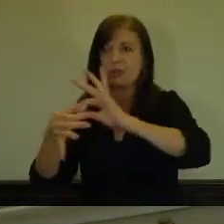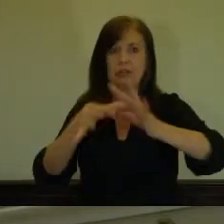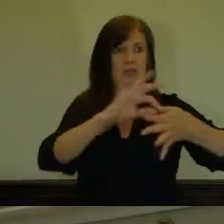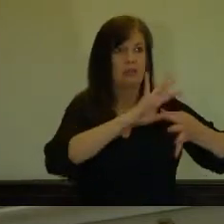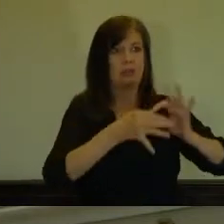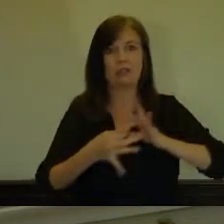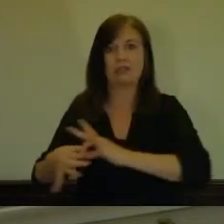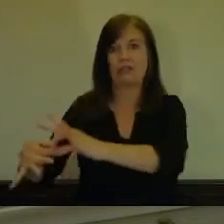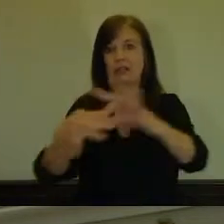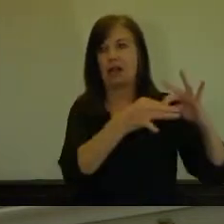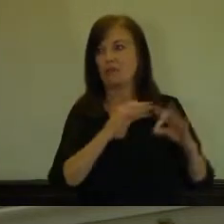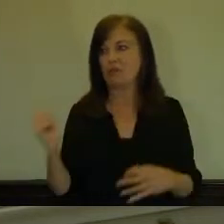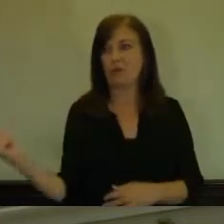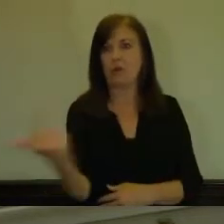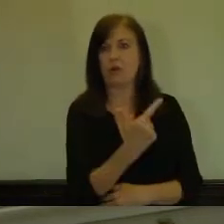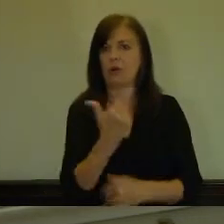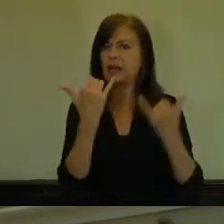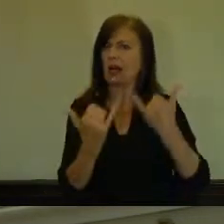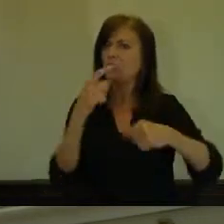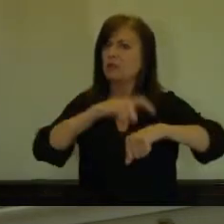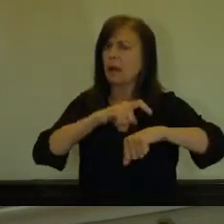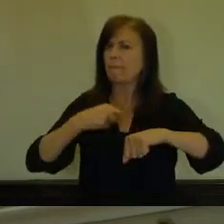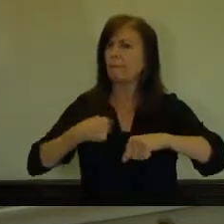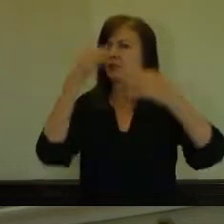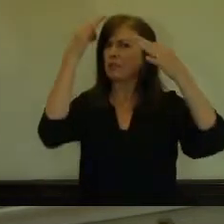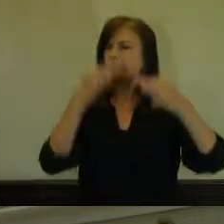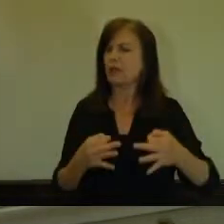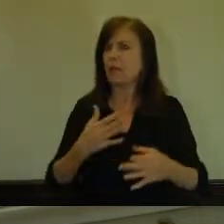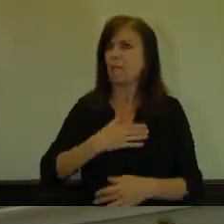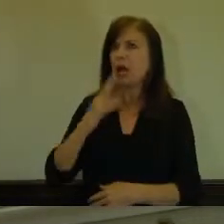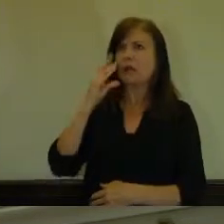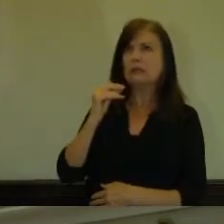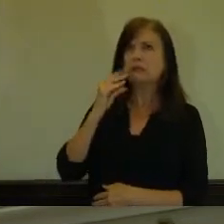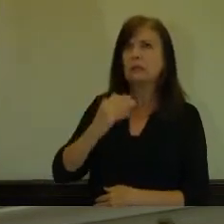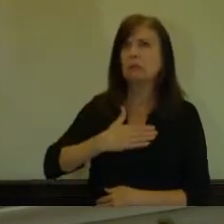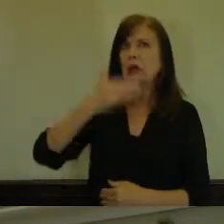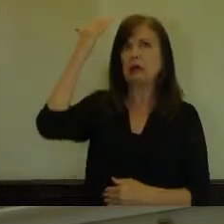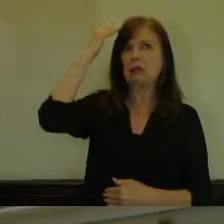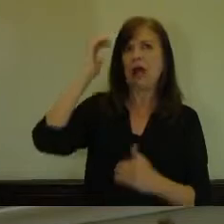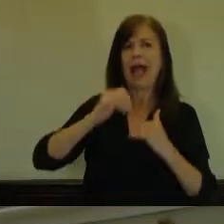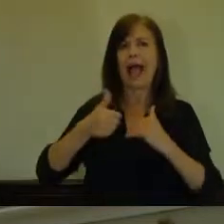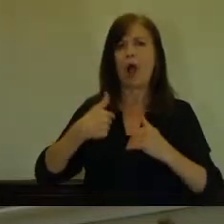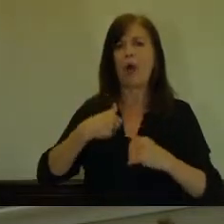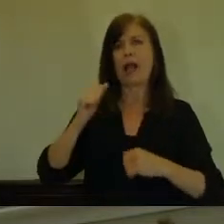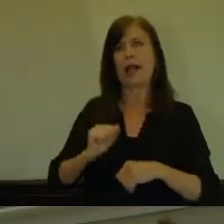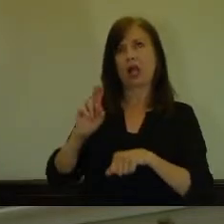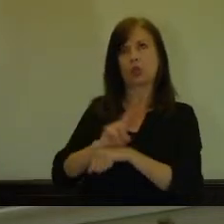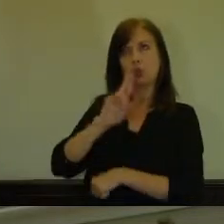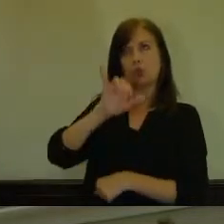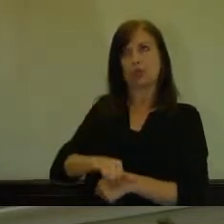that balance. It is time to decide how we will use our experience and knowledge for the whole.